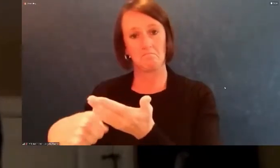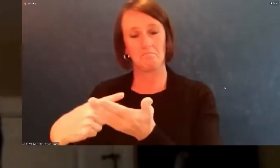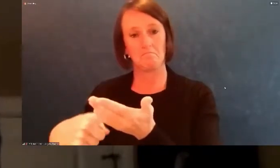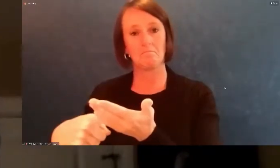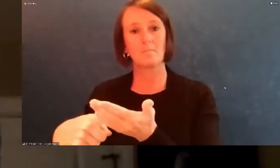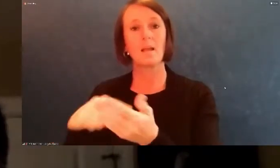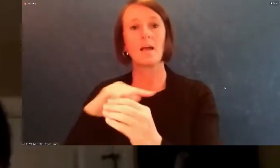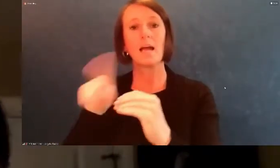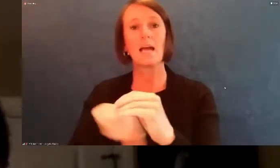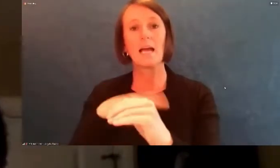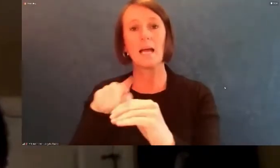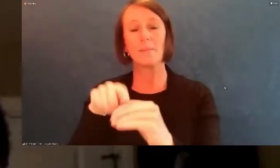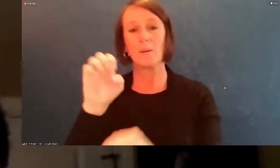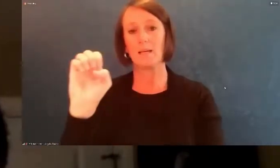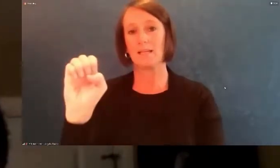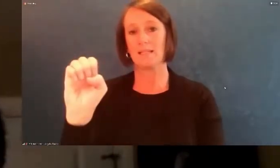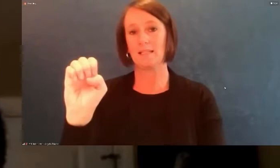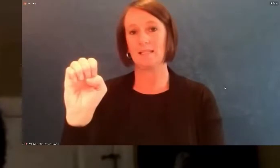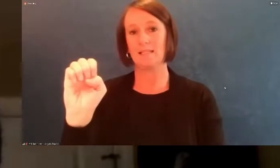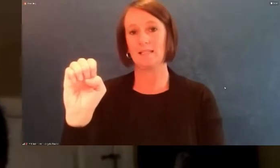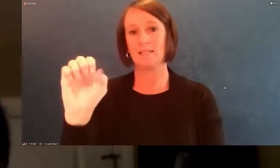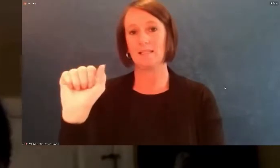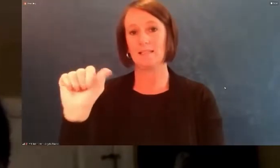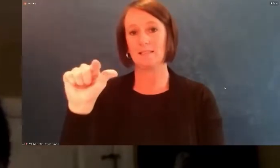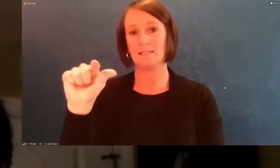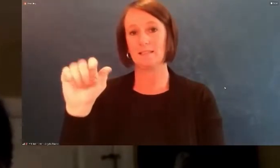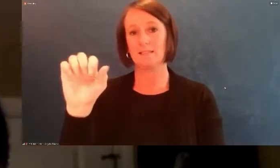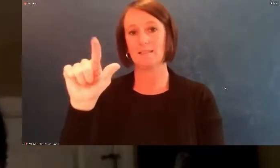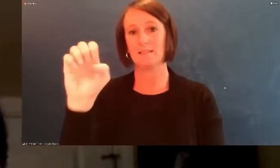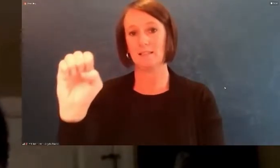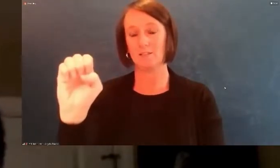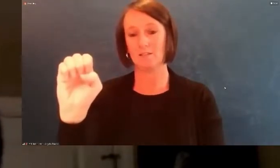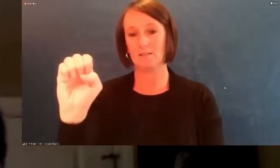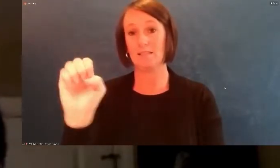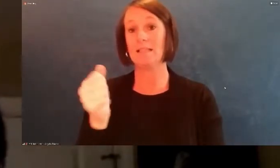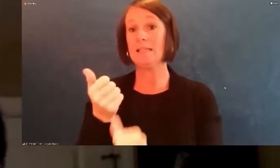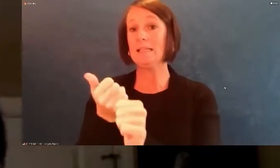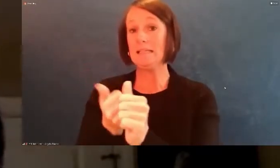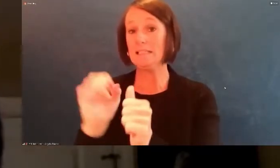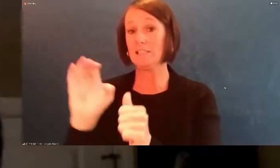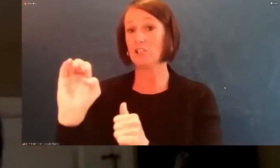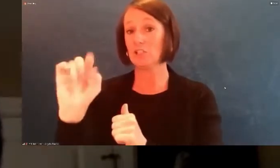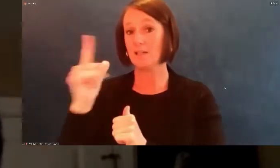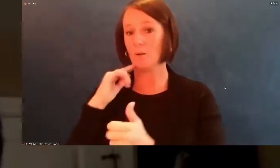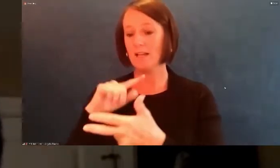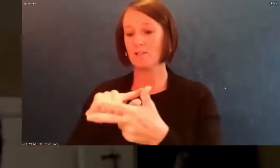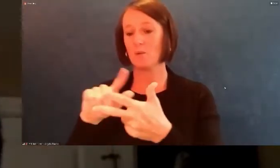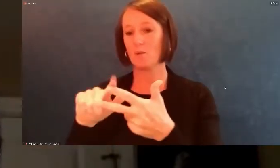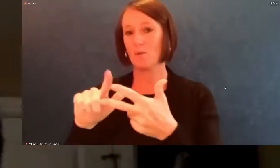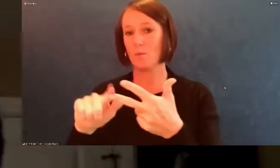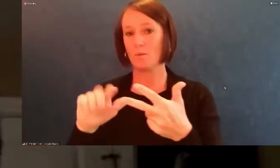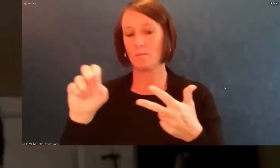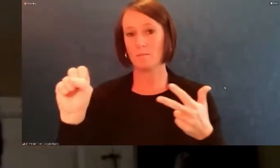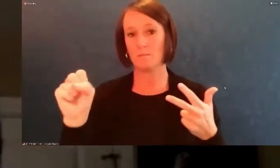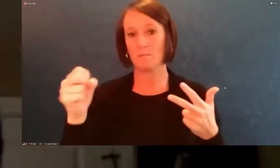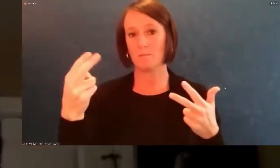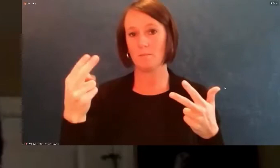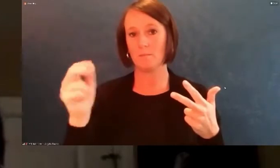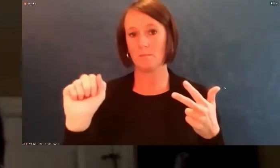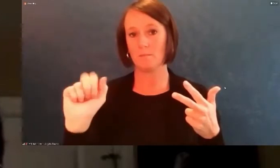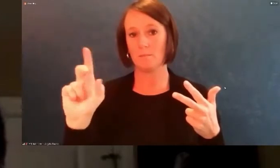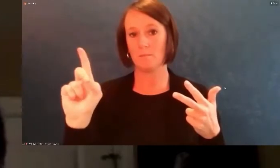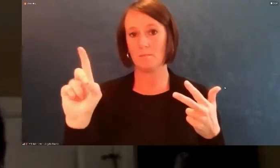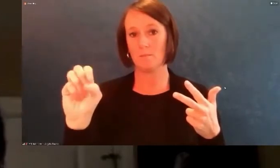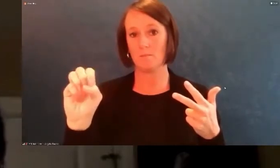eagles. And he told me something I want to share with you. He said, every eagle has 3 shadows. Every eagle